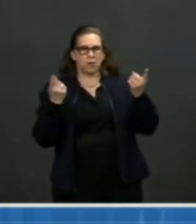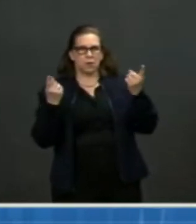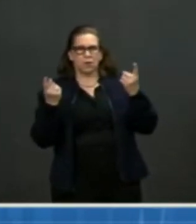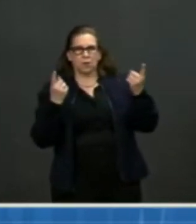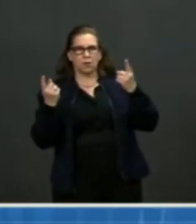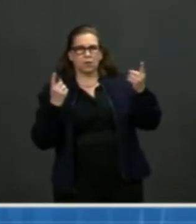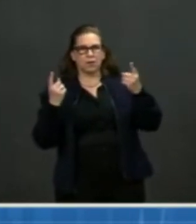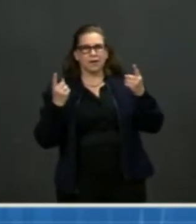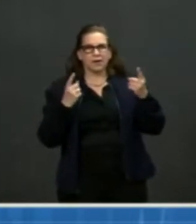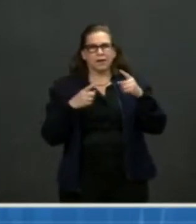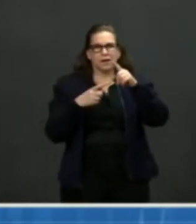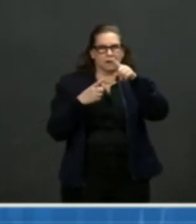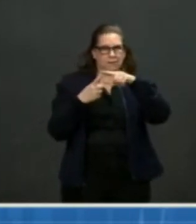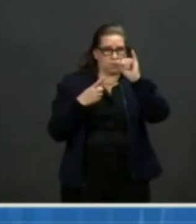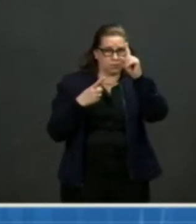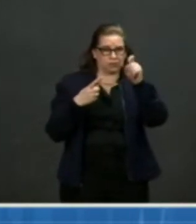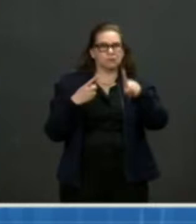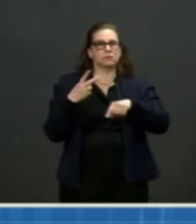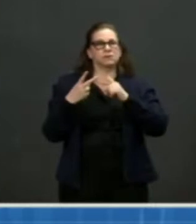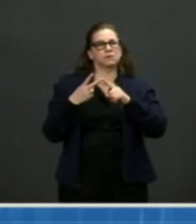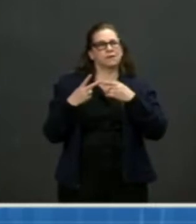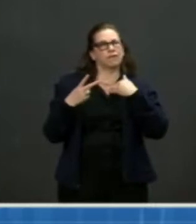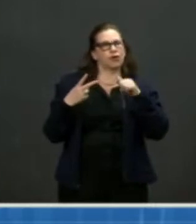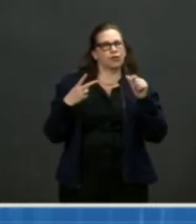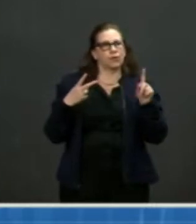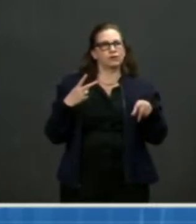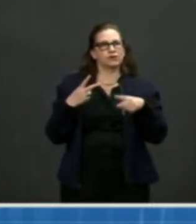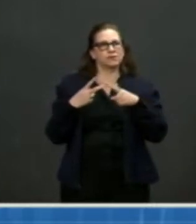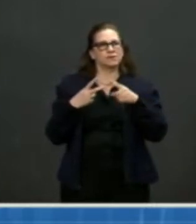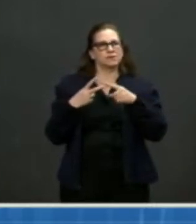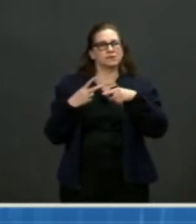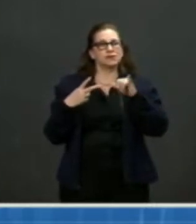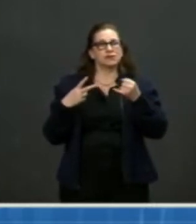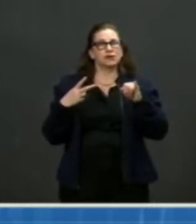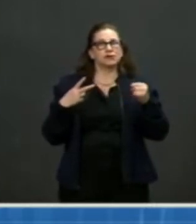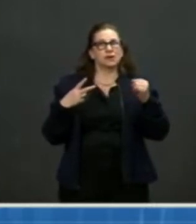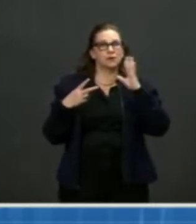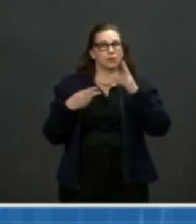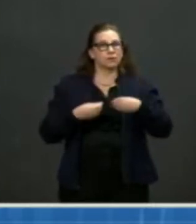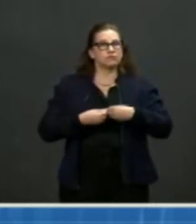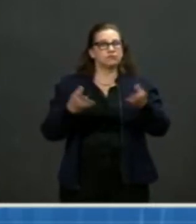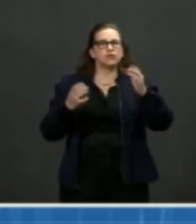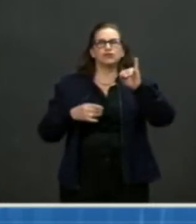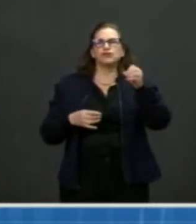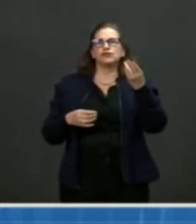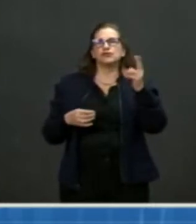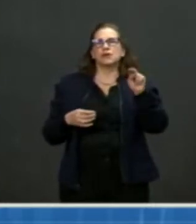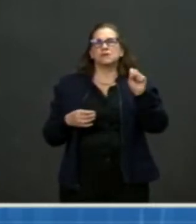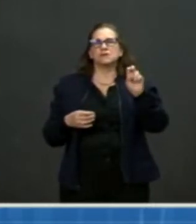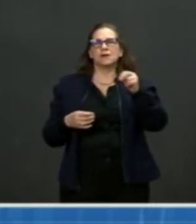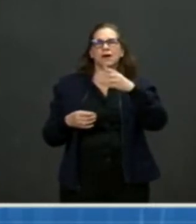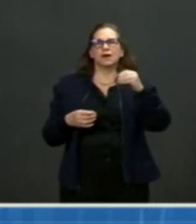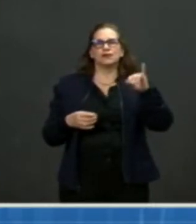to deliver 20 million doses by the end of the month, which is just a week away now? Thanks. So Dr.